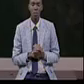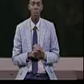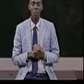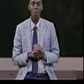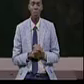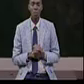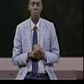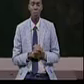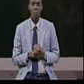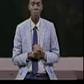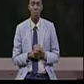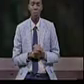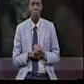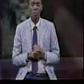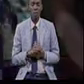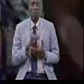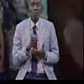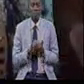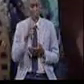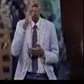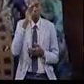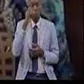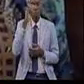He will go from strength to strength.